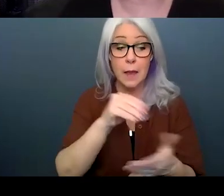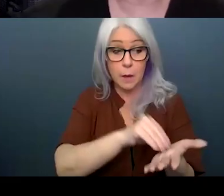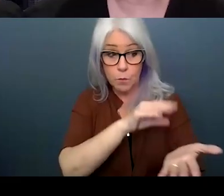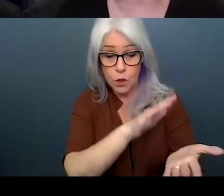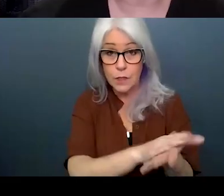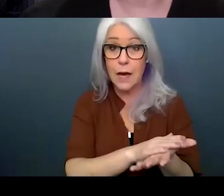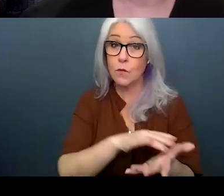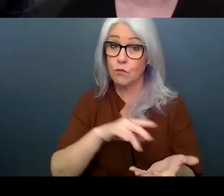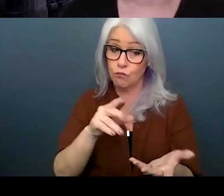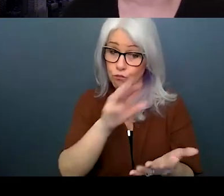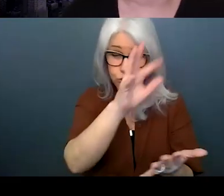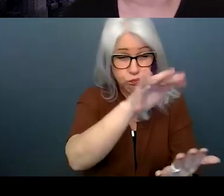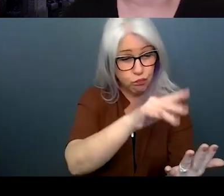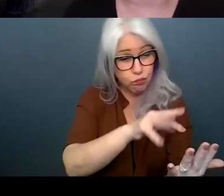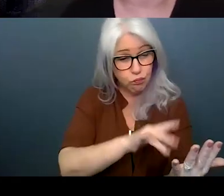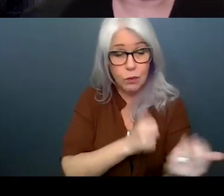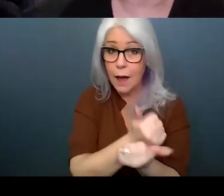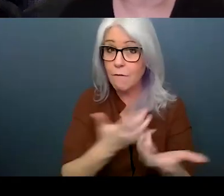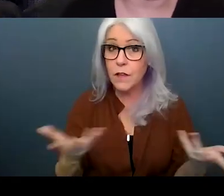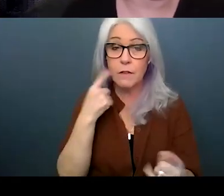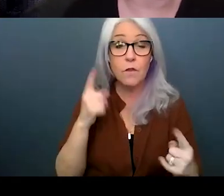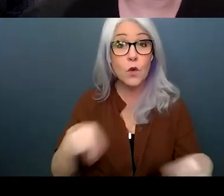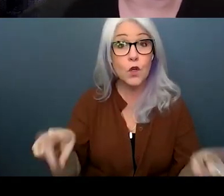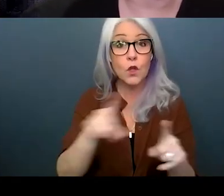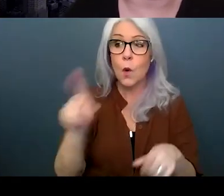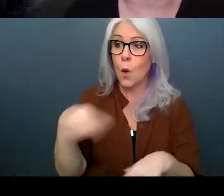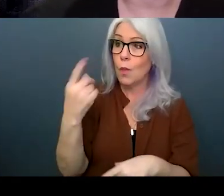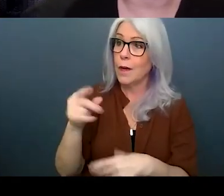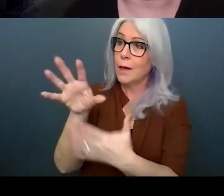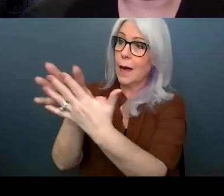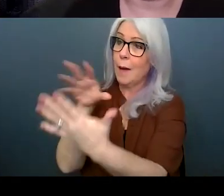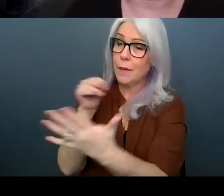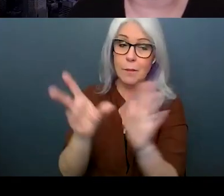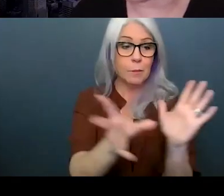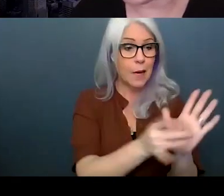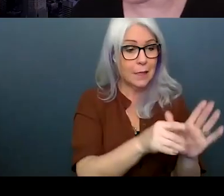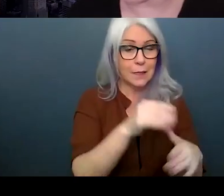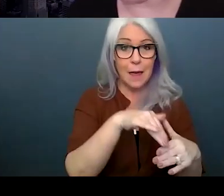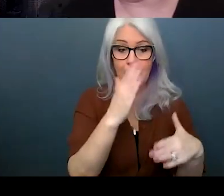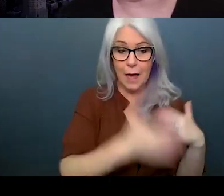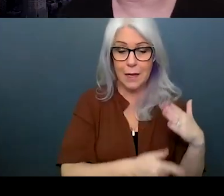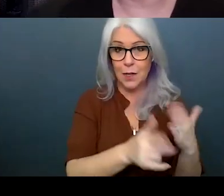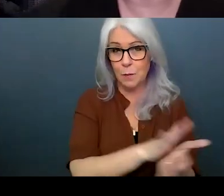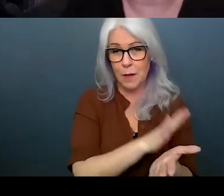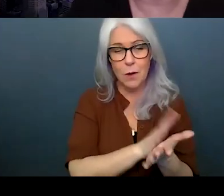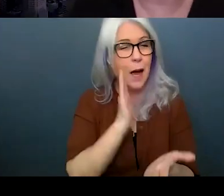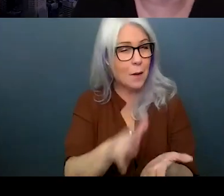list together for you so that you would only need to copy and paste it into the end of your paper. But I'll tell you more